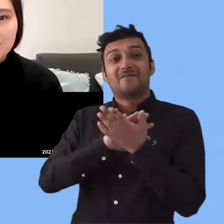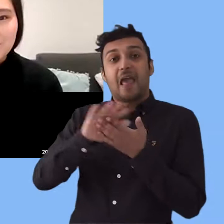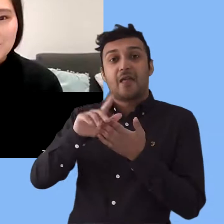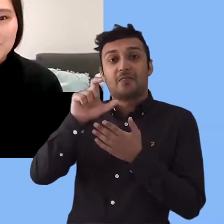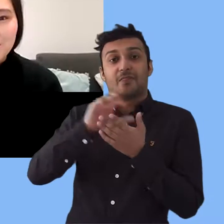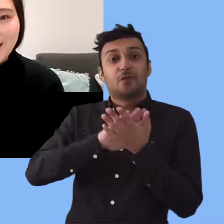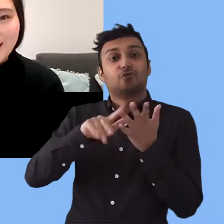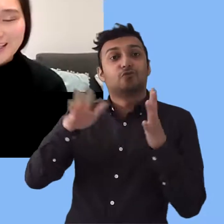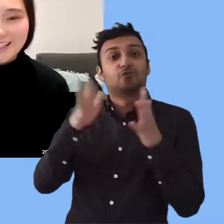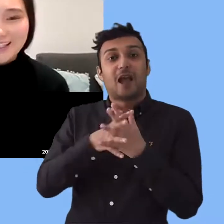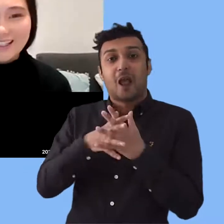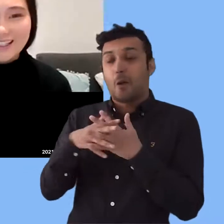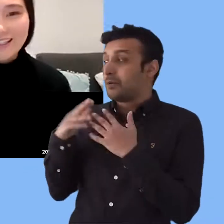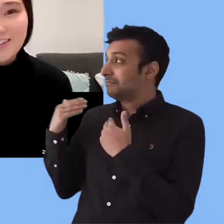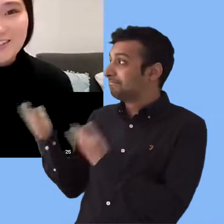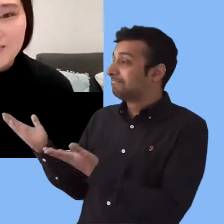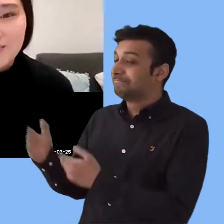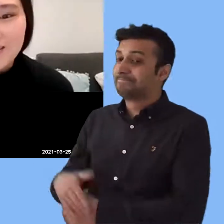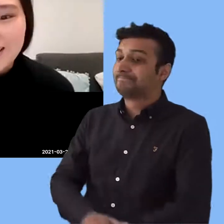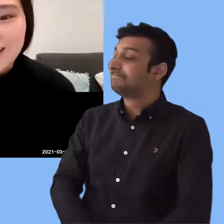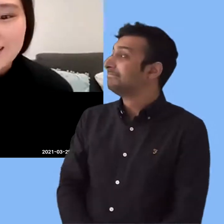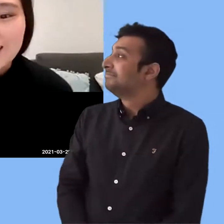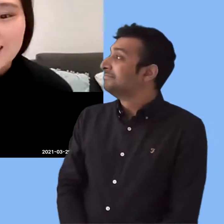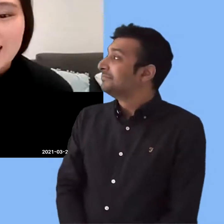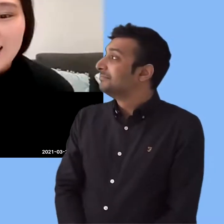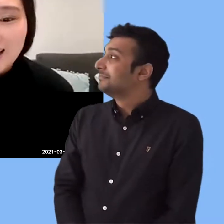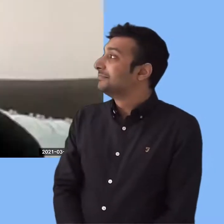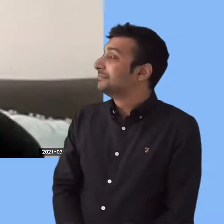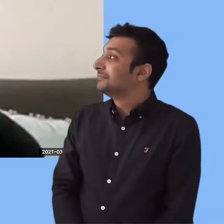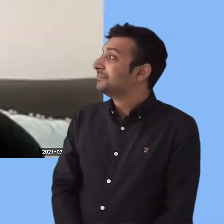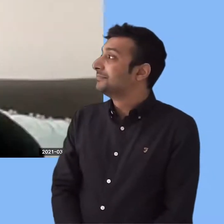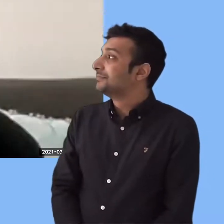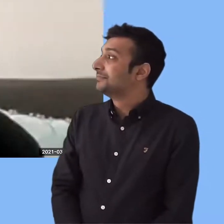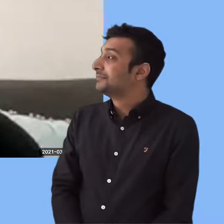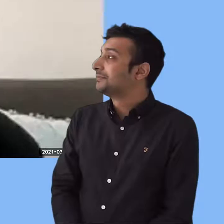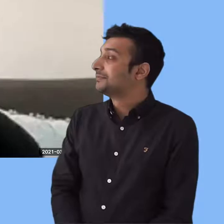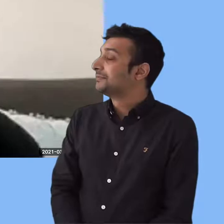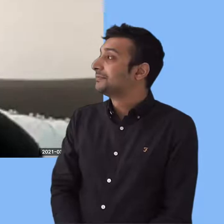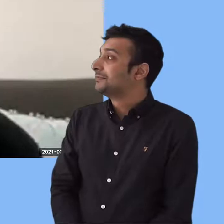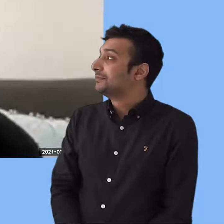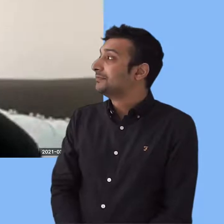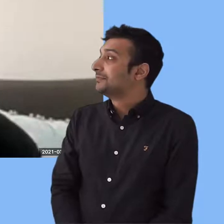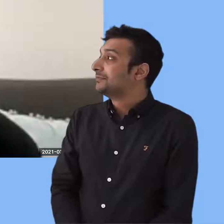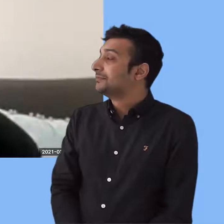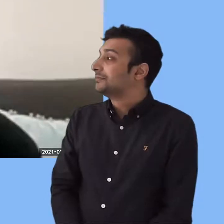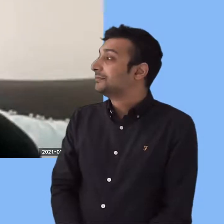Chow. Hi, thank you so much, Liz. And I'm just going to be sharing my screen